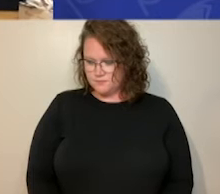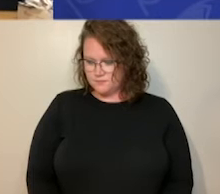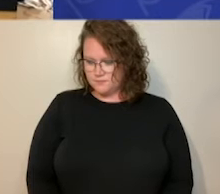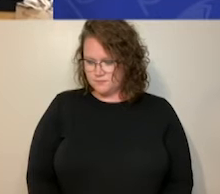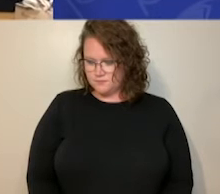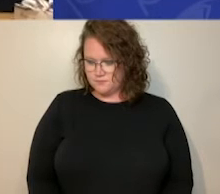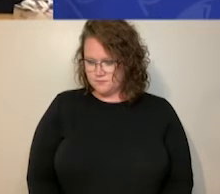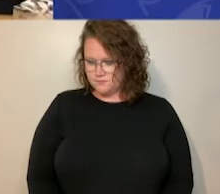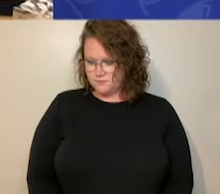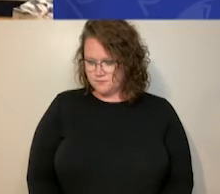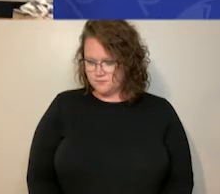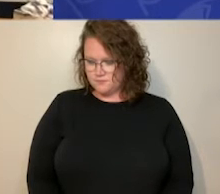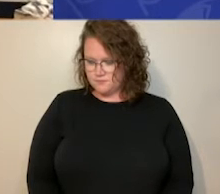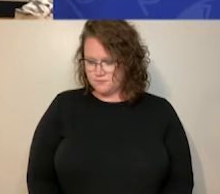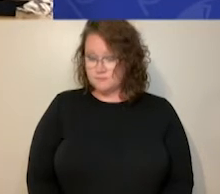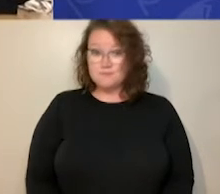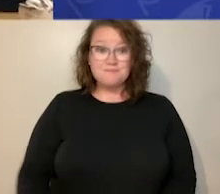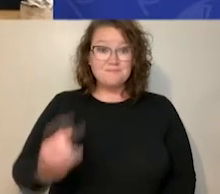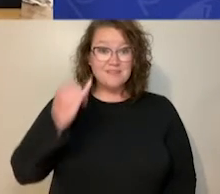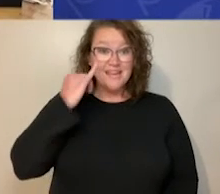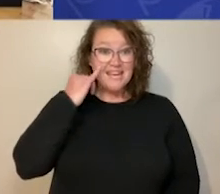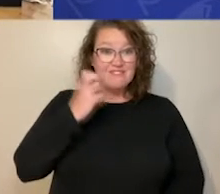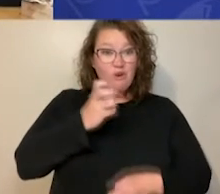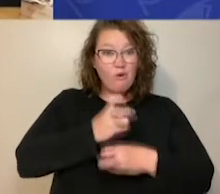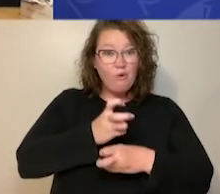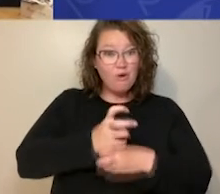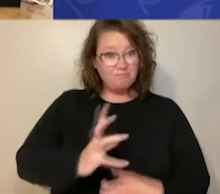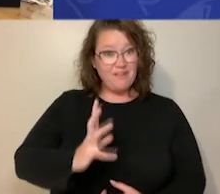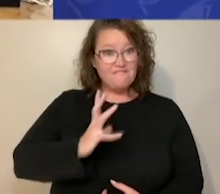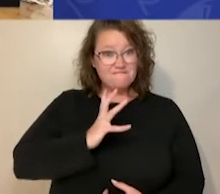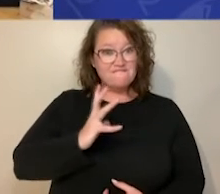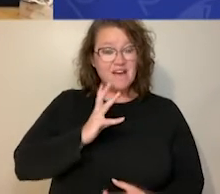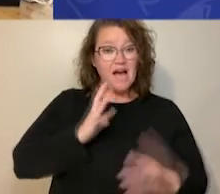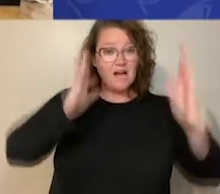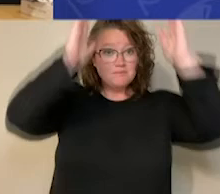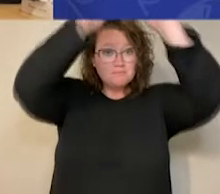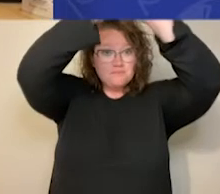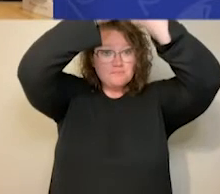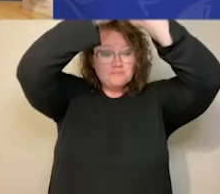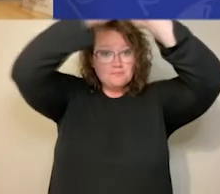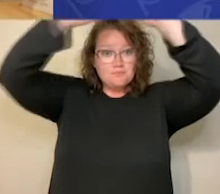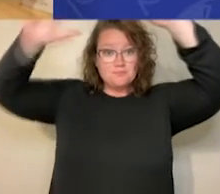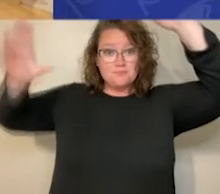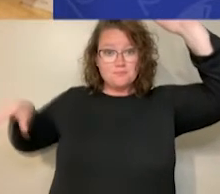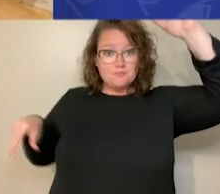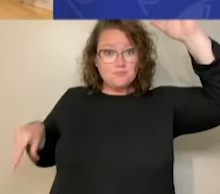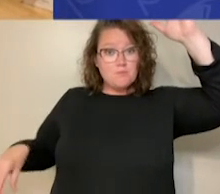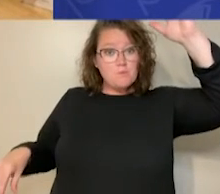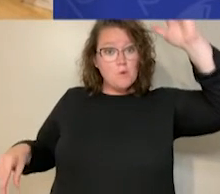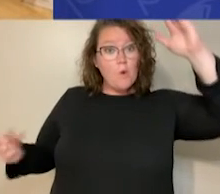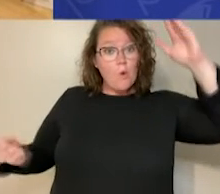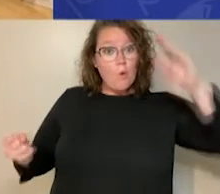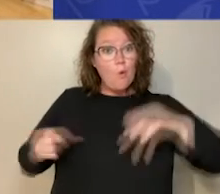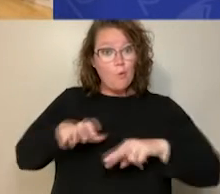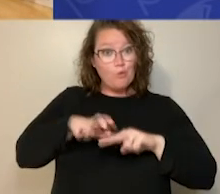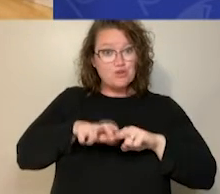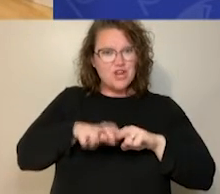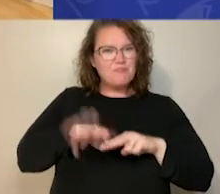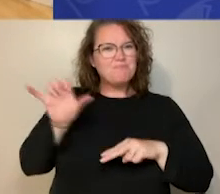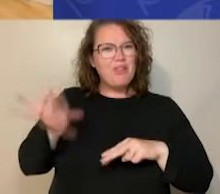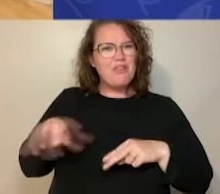that's okay. Reach back down and grab that chair. This is the flamingo pose. Good